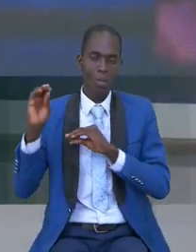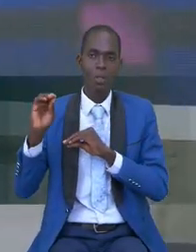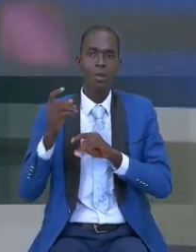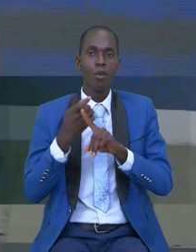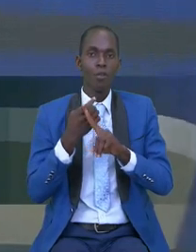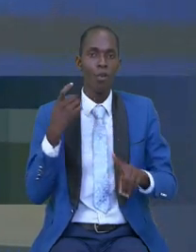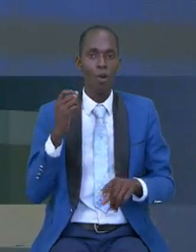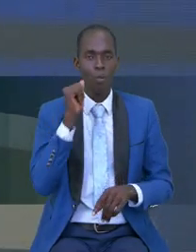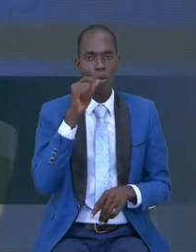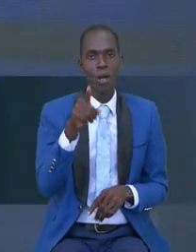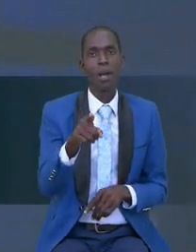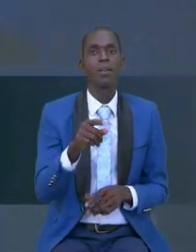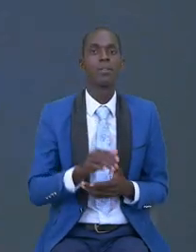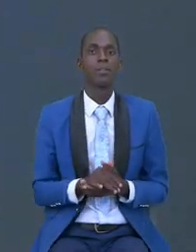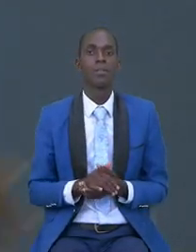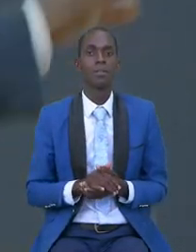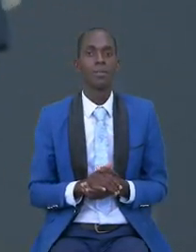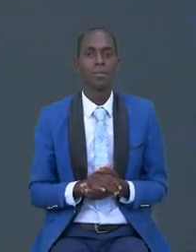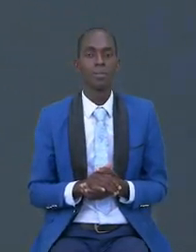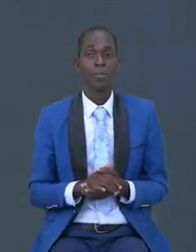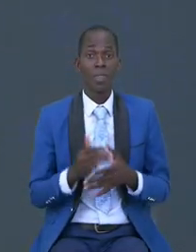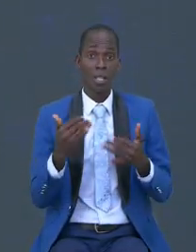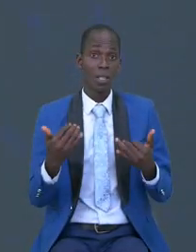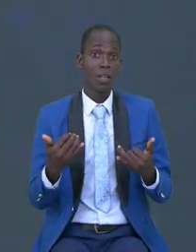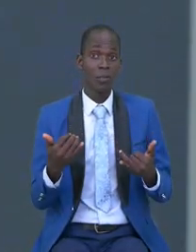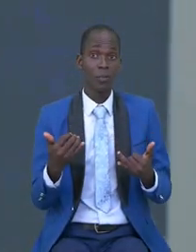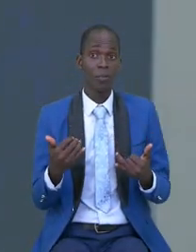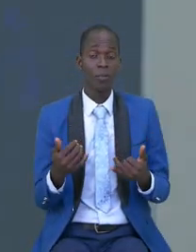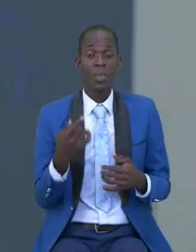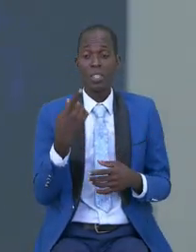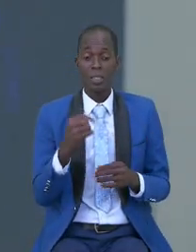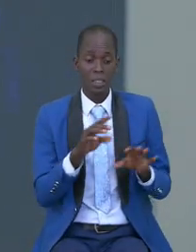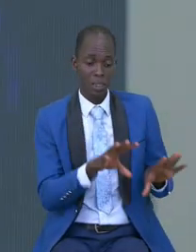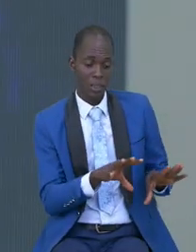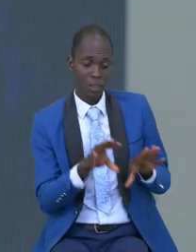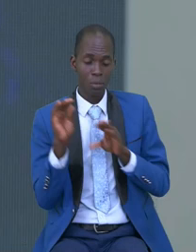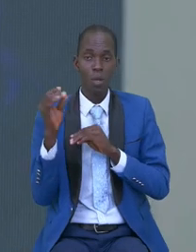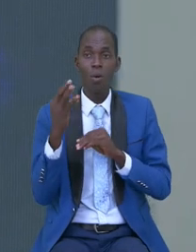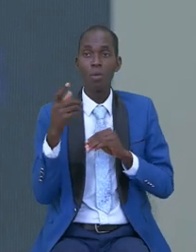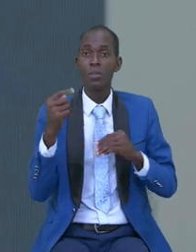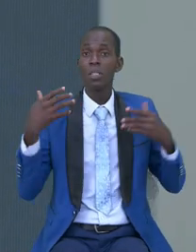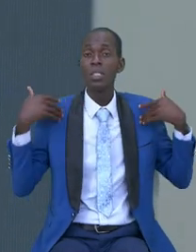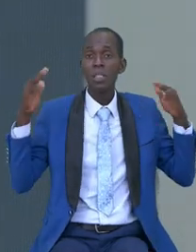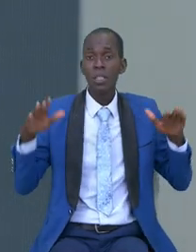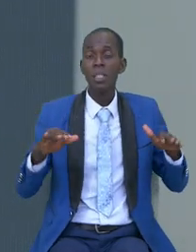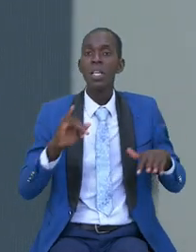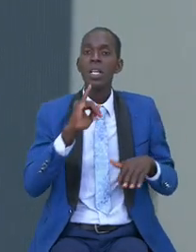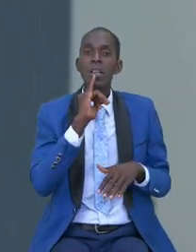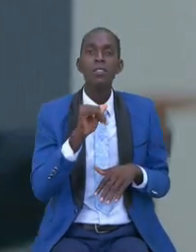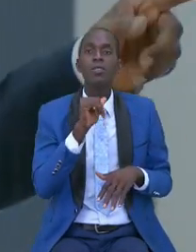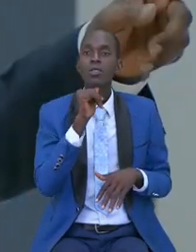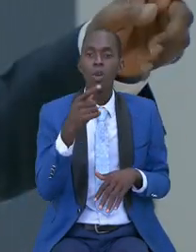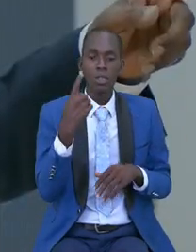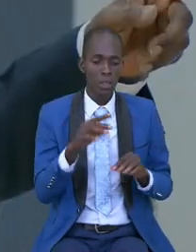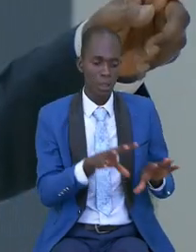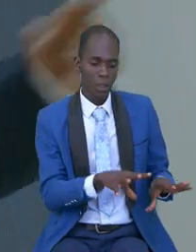departed from her. Now, the departure of the angel is not the